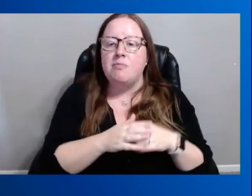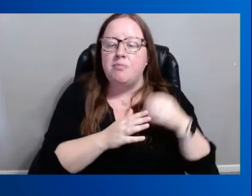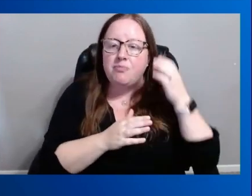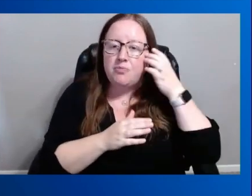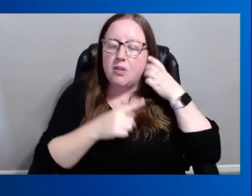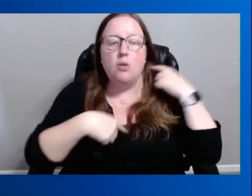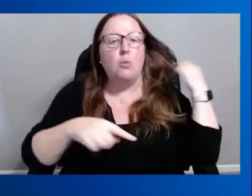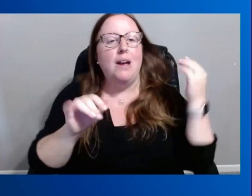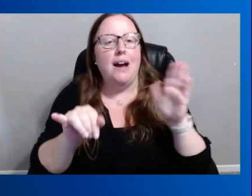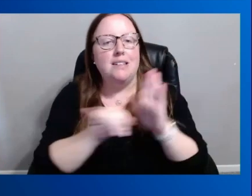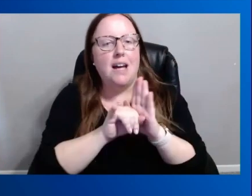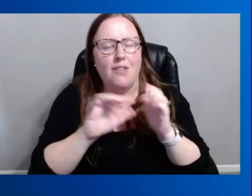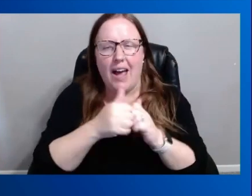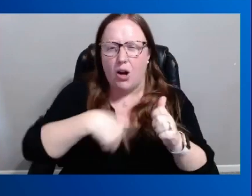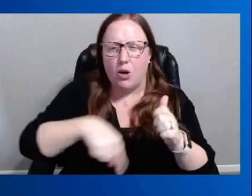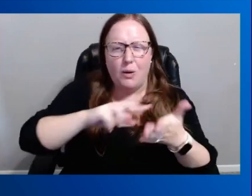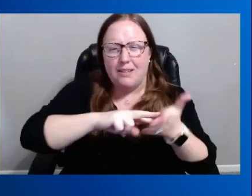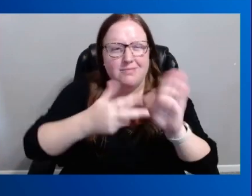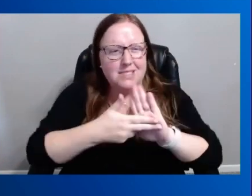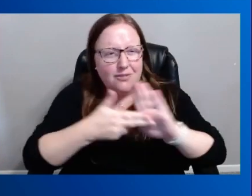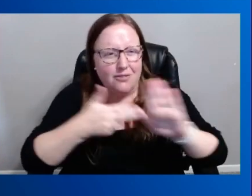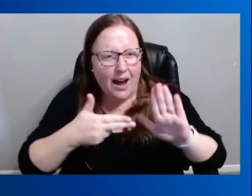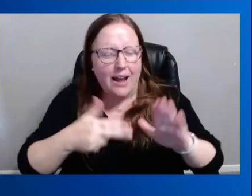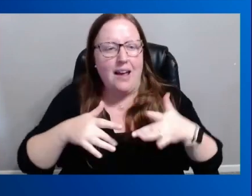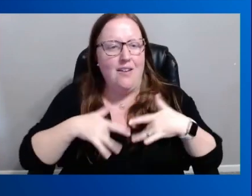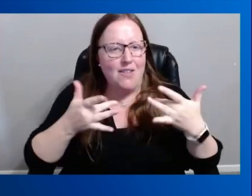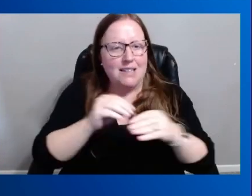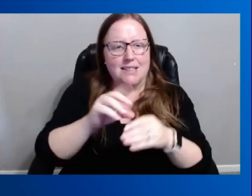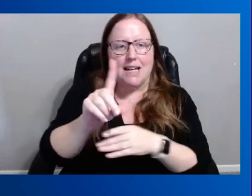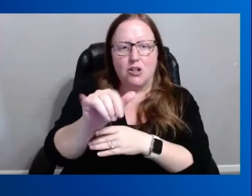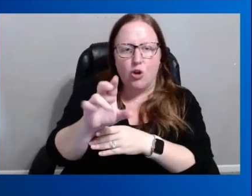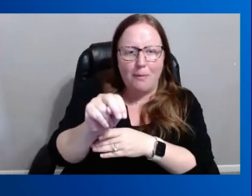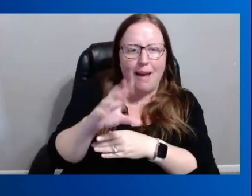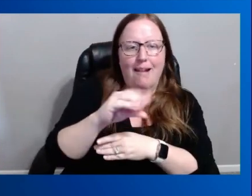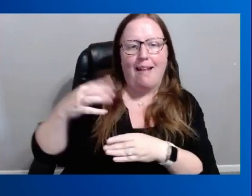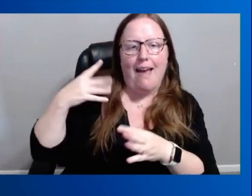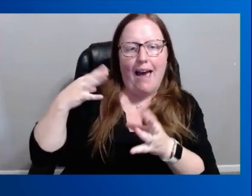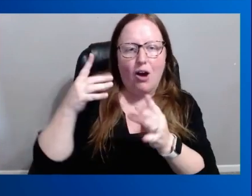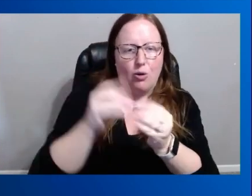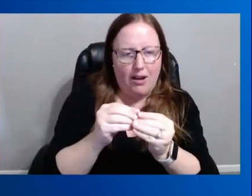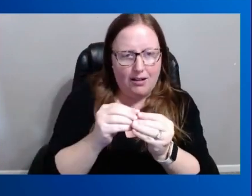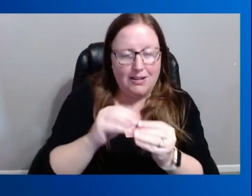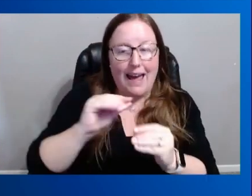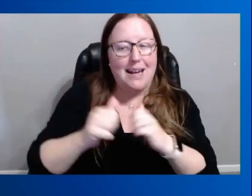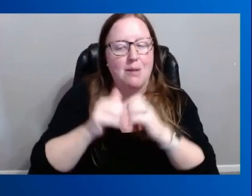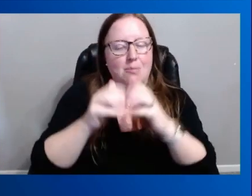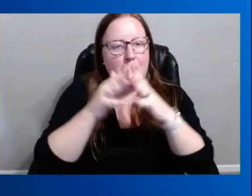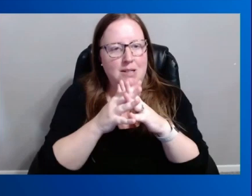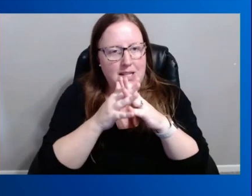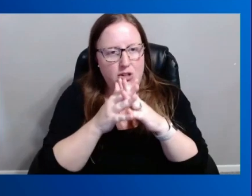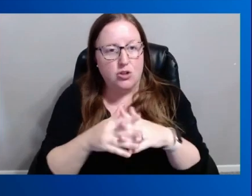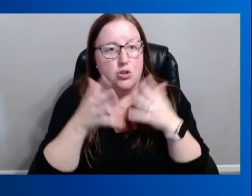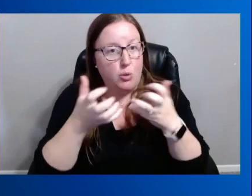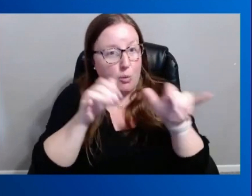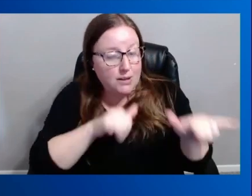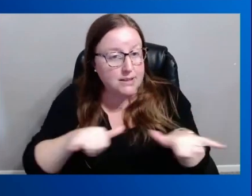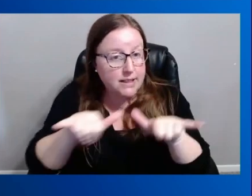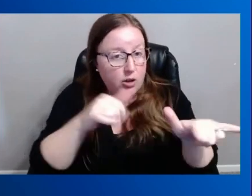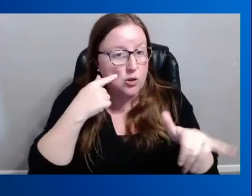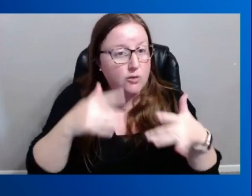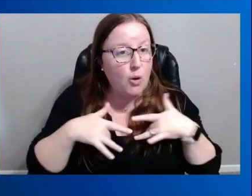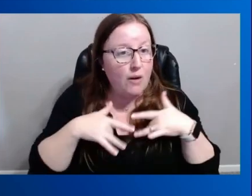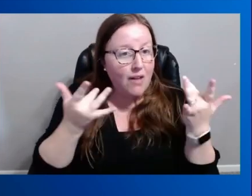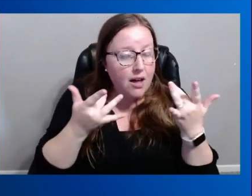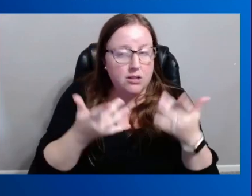identify them, how do we define the events within our domains and our aggregates? And then finally, implementation. Do we want to have standards in our events? What kind of